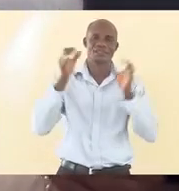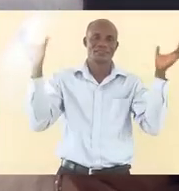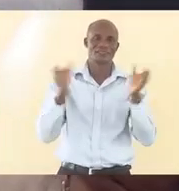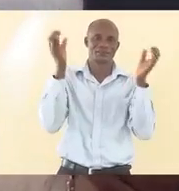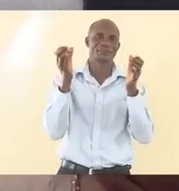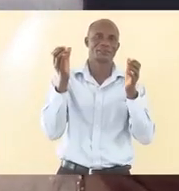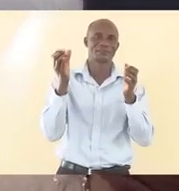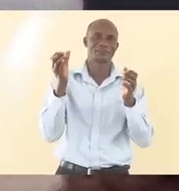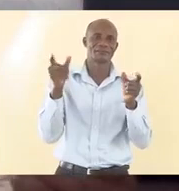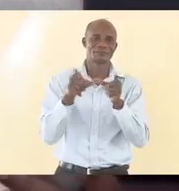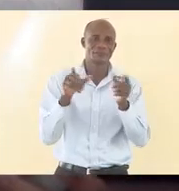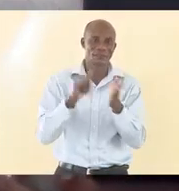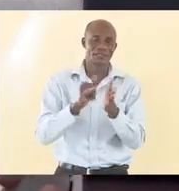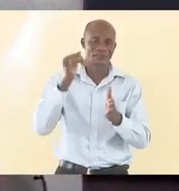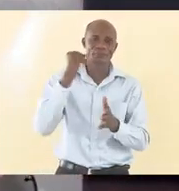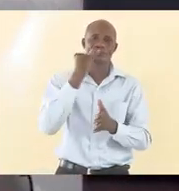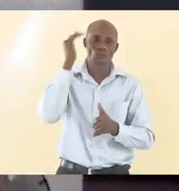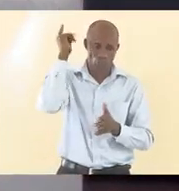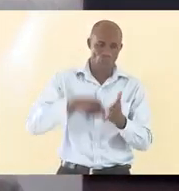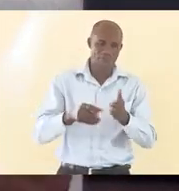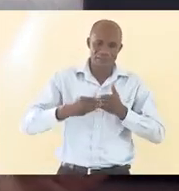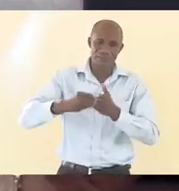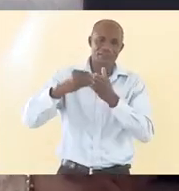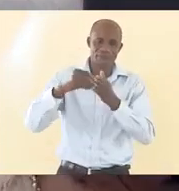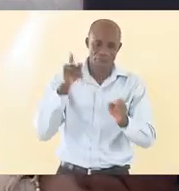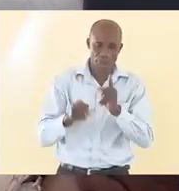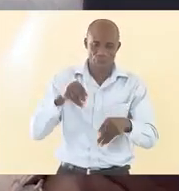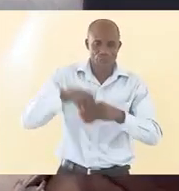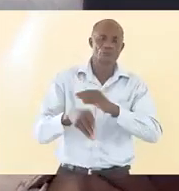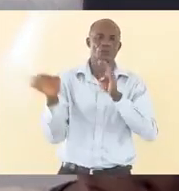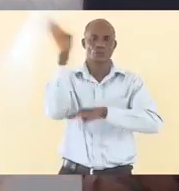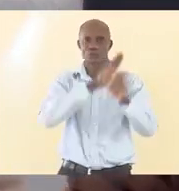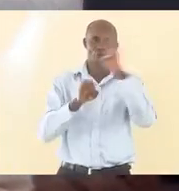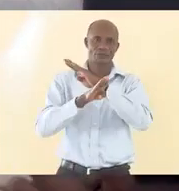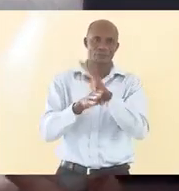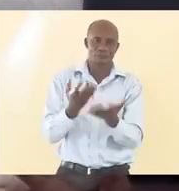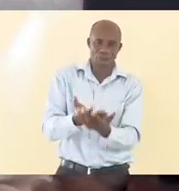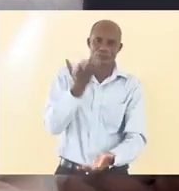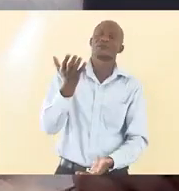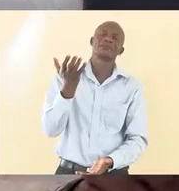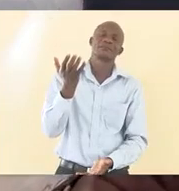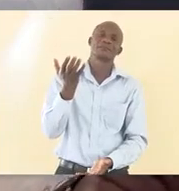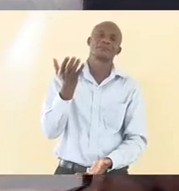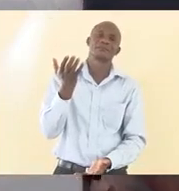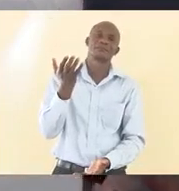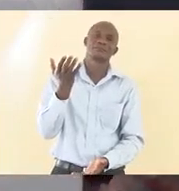status. But that is what can lead people very easily into trouble. Next,